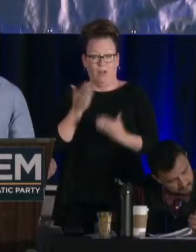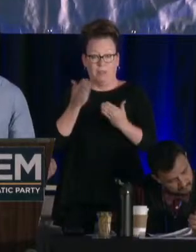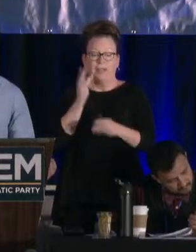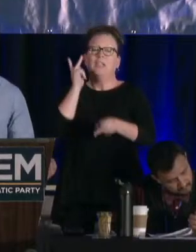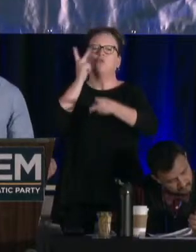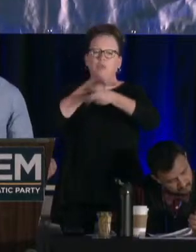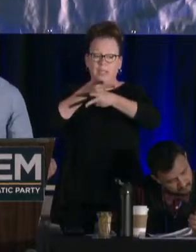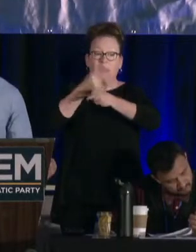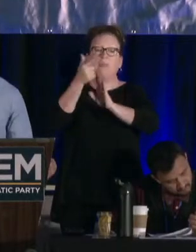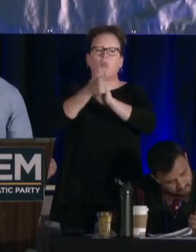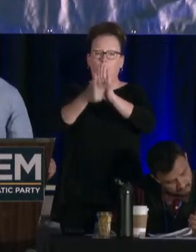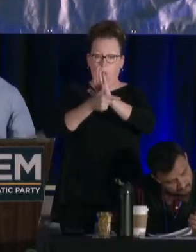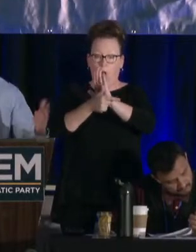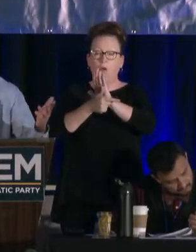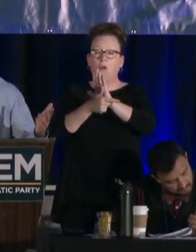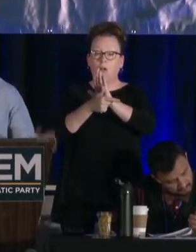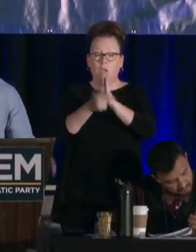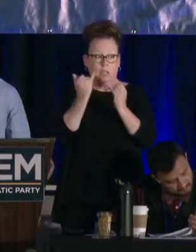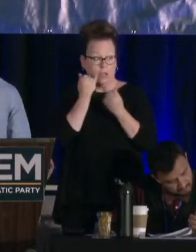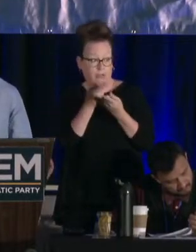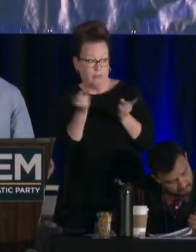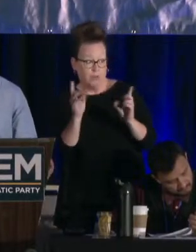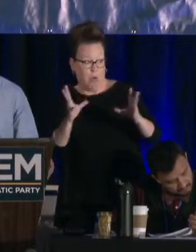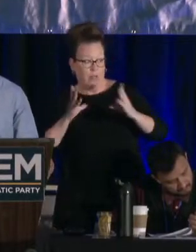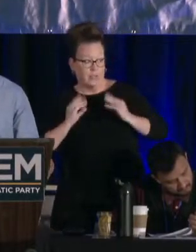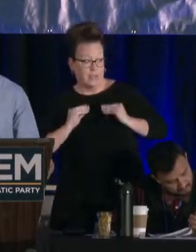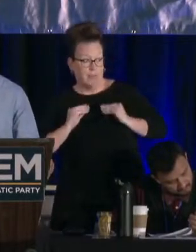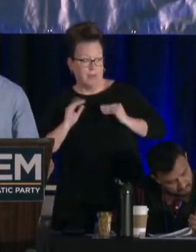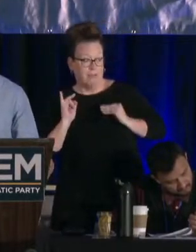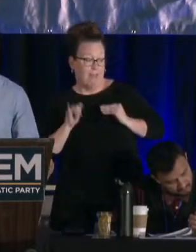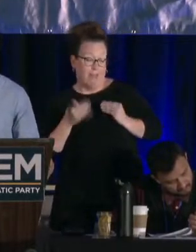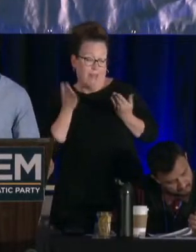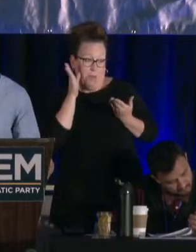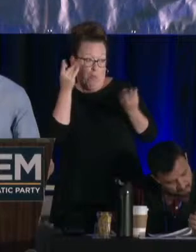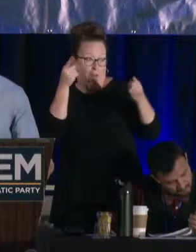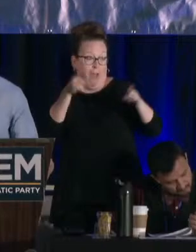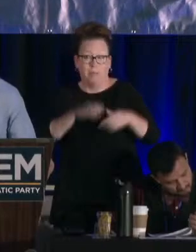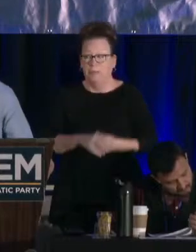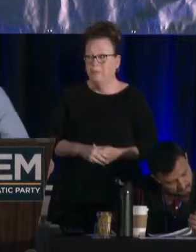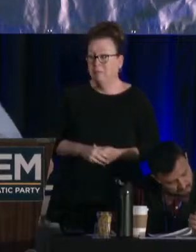law. And if you all accept it, then that will be the case.